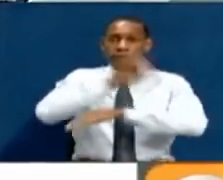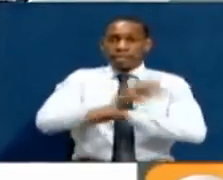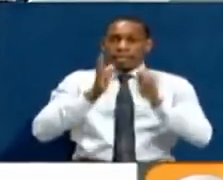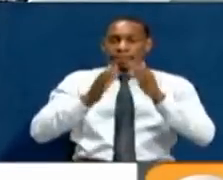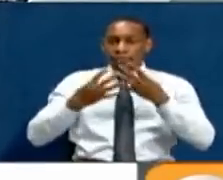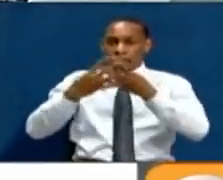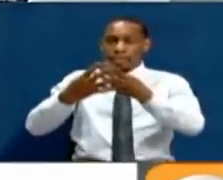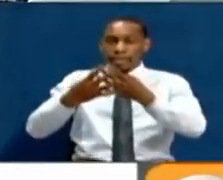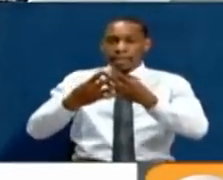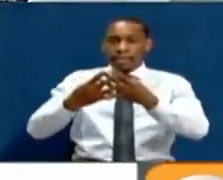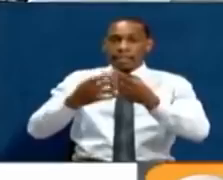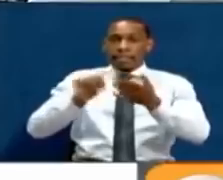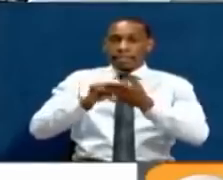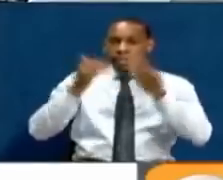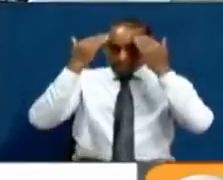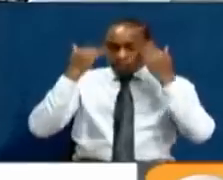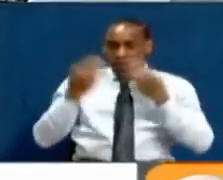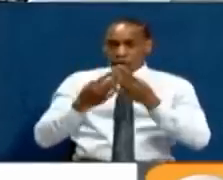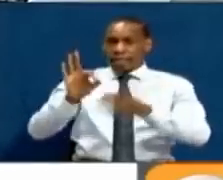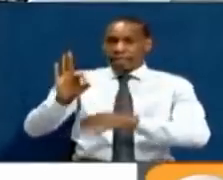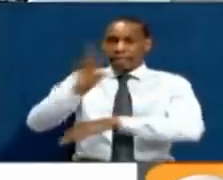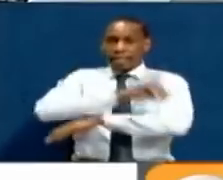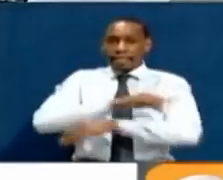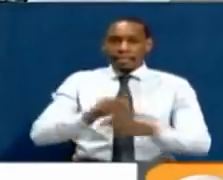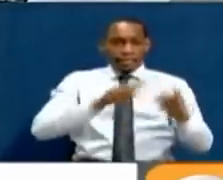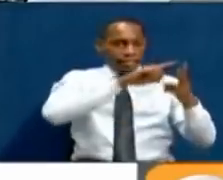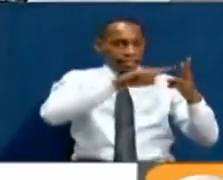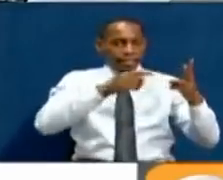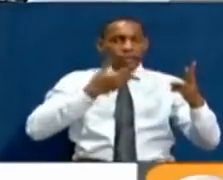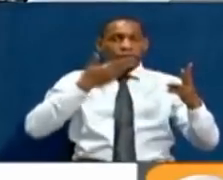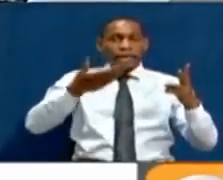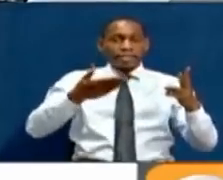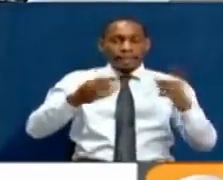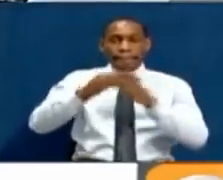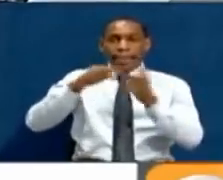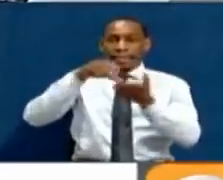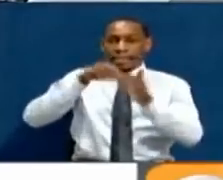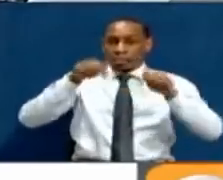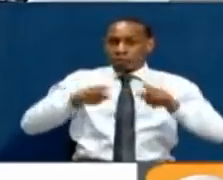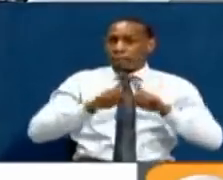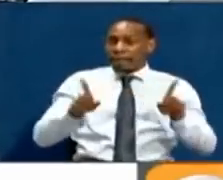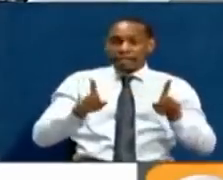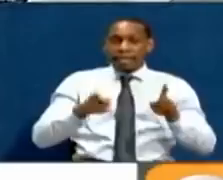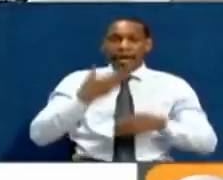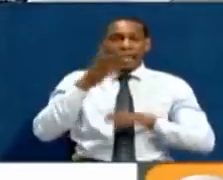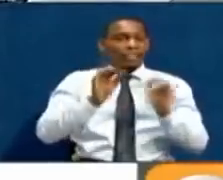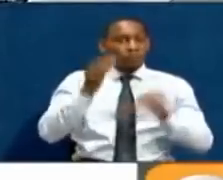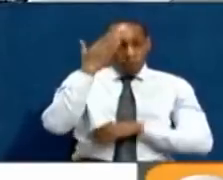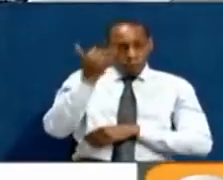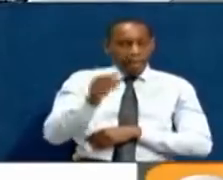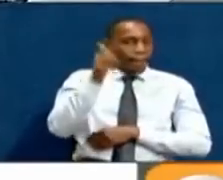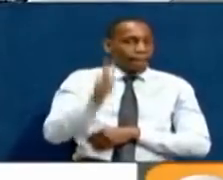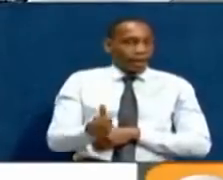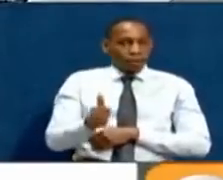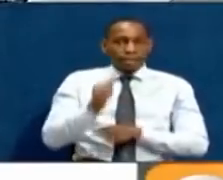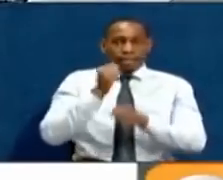in custody after the court remanded them for 3 days. Jumwa and Otieno were to answer to murder charges today, but did not, as they had